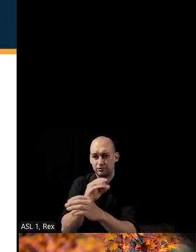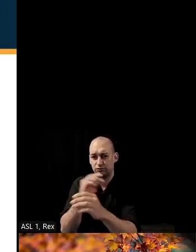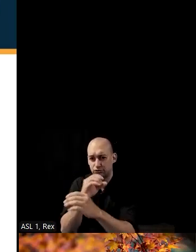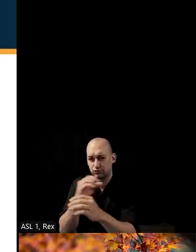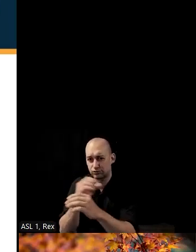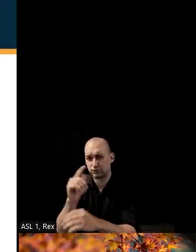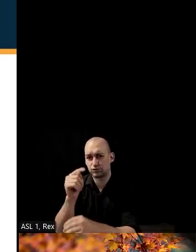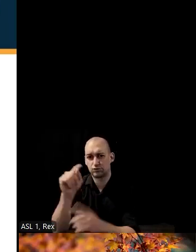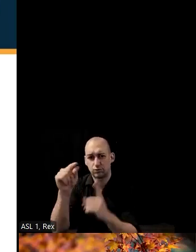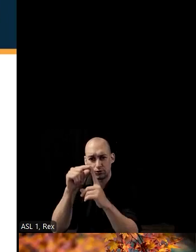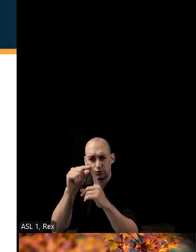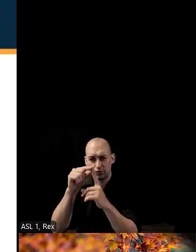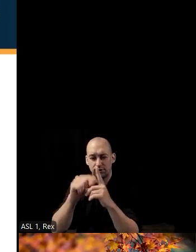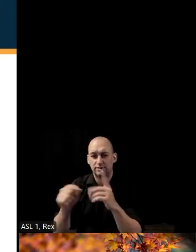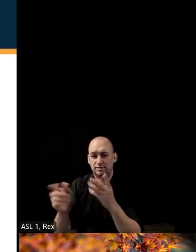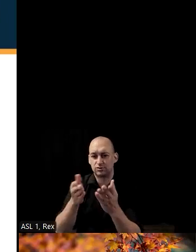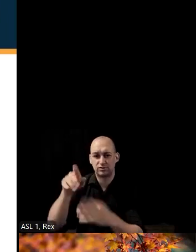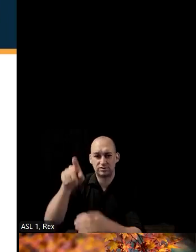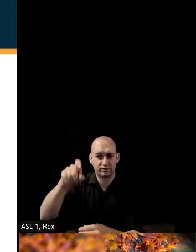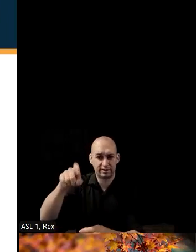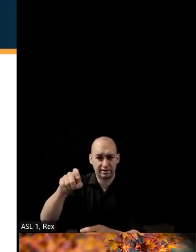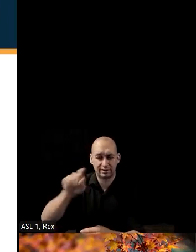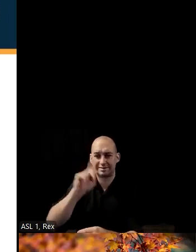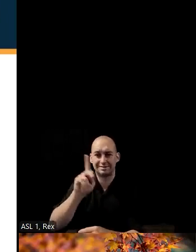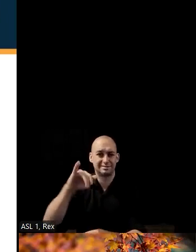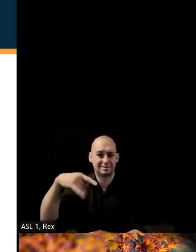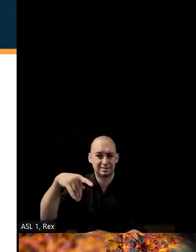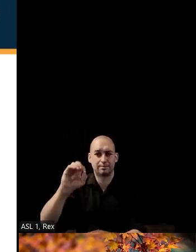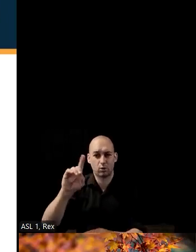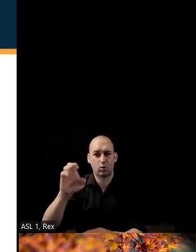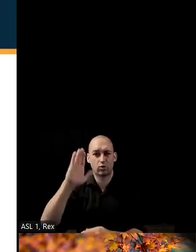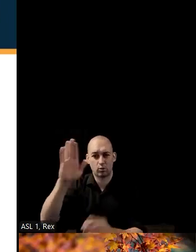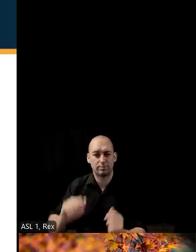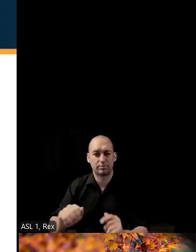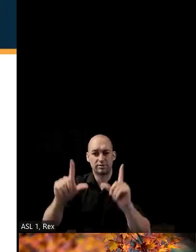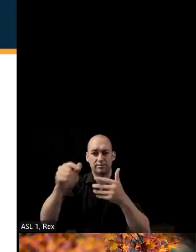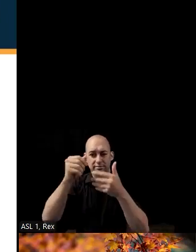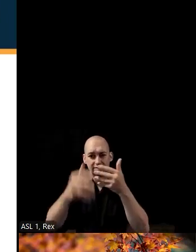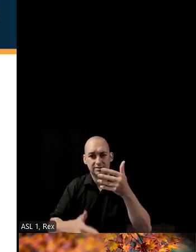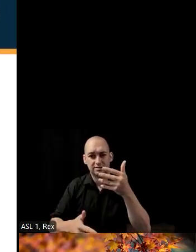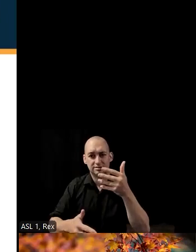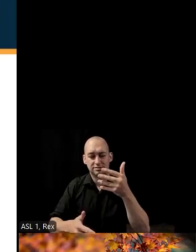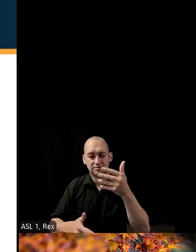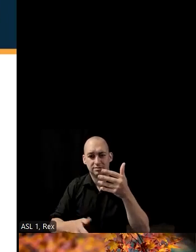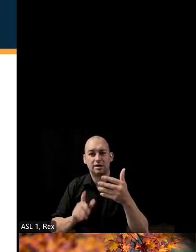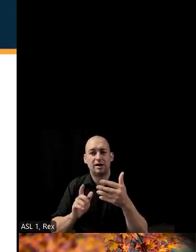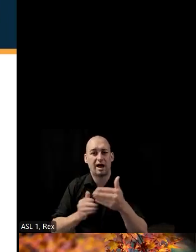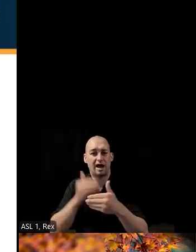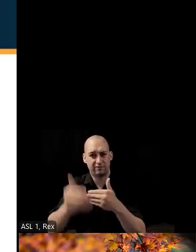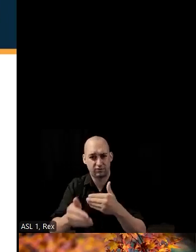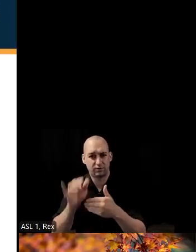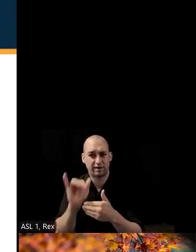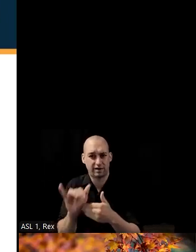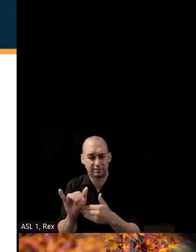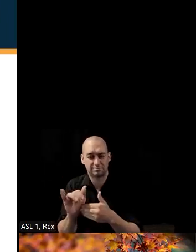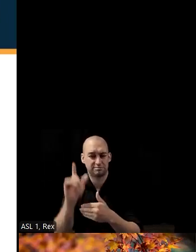of the service that you need, as well as like your zip code, and it'll pull up a listing of providers. In the next phase of that, you could